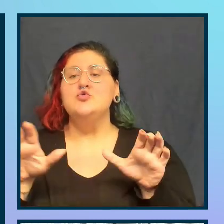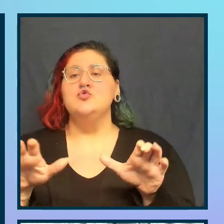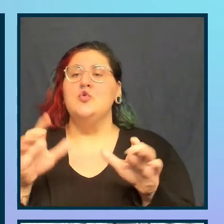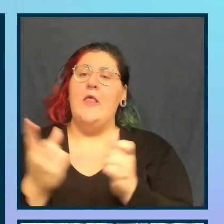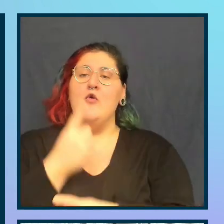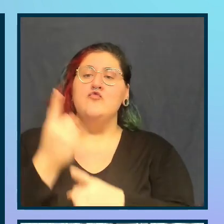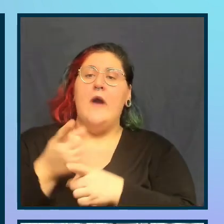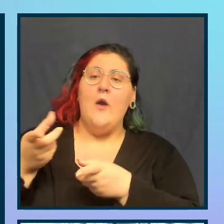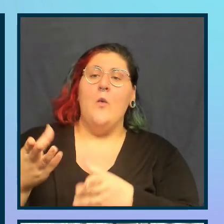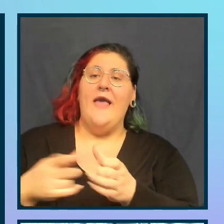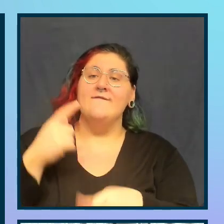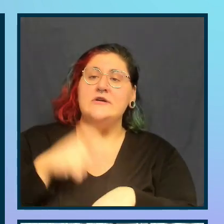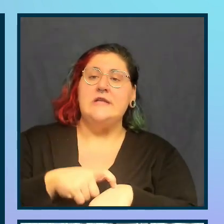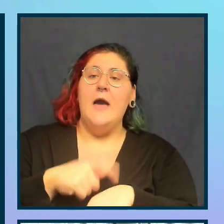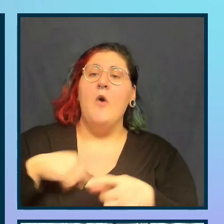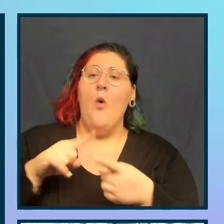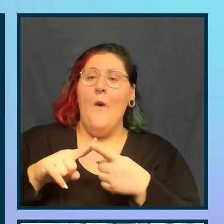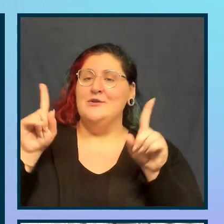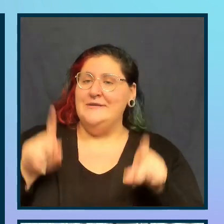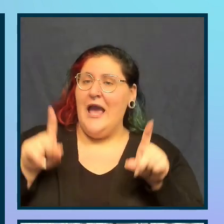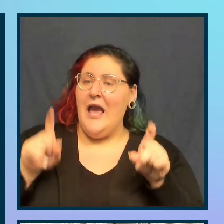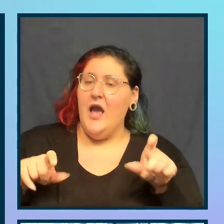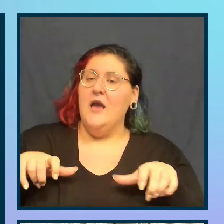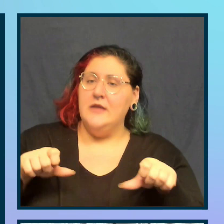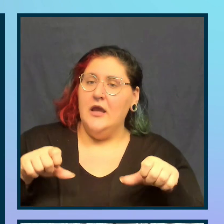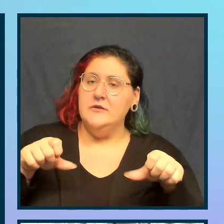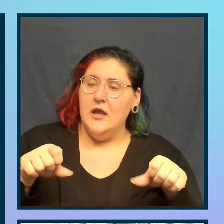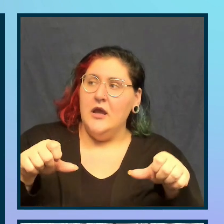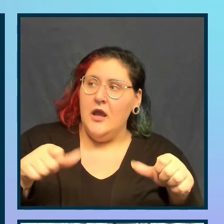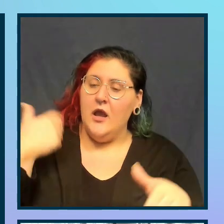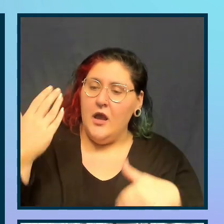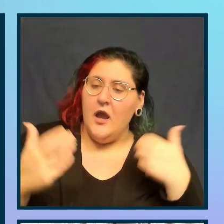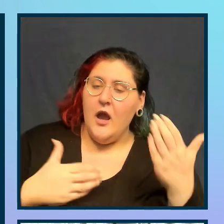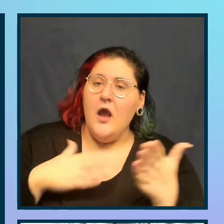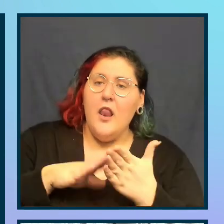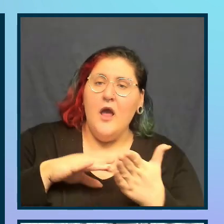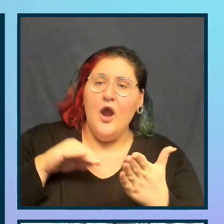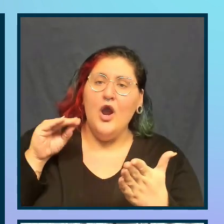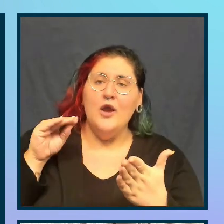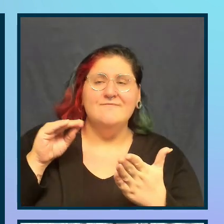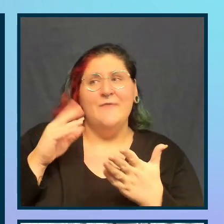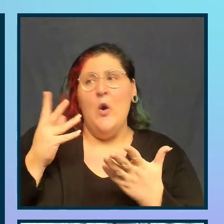tests, you can begin to learn the types of questions that an accessibility expert may be asking as they're working on a